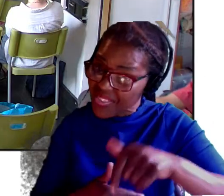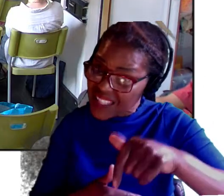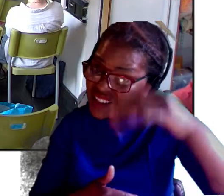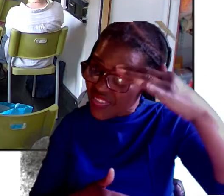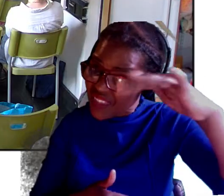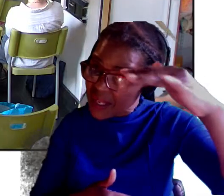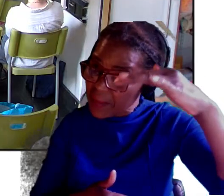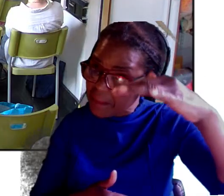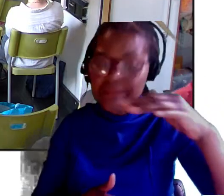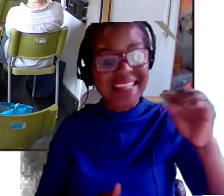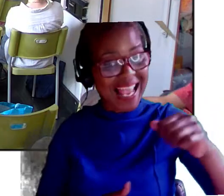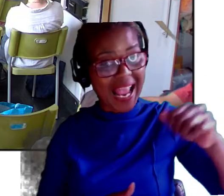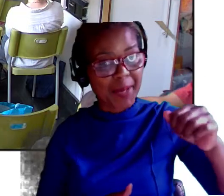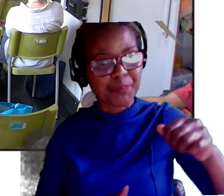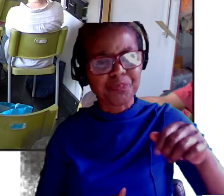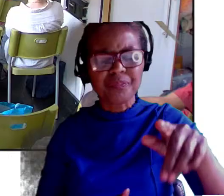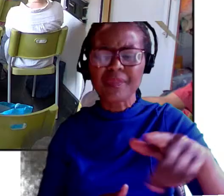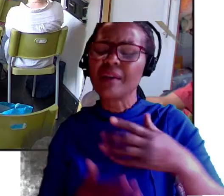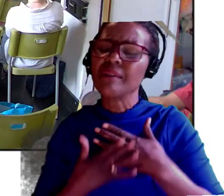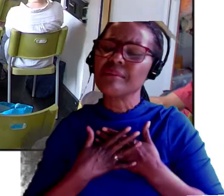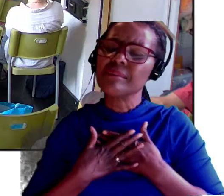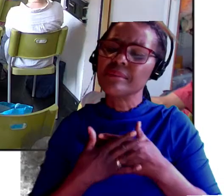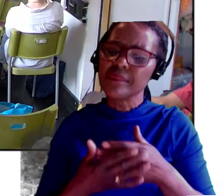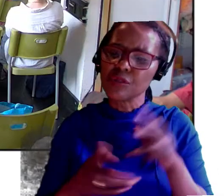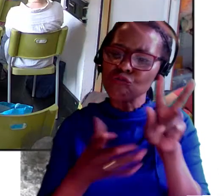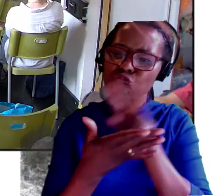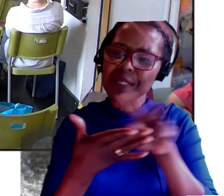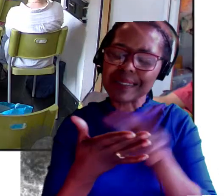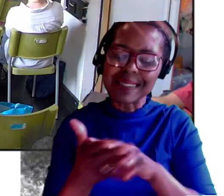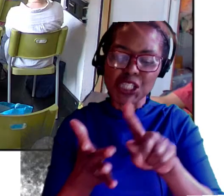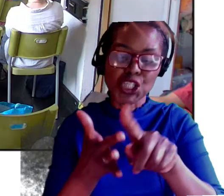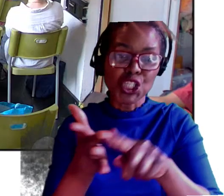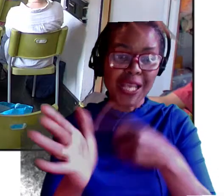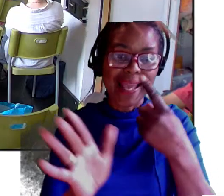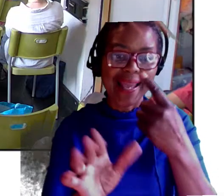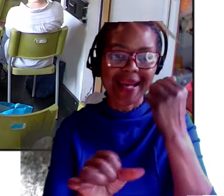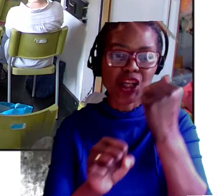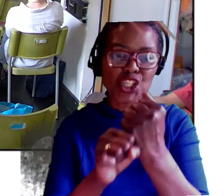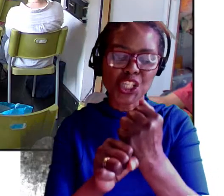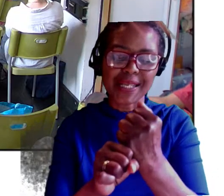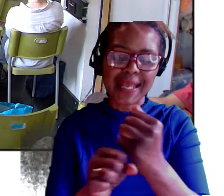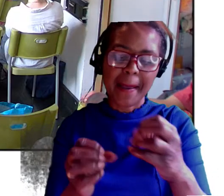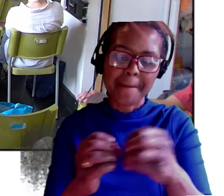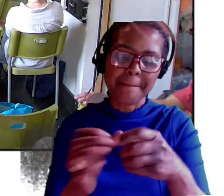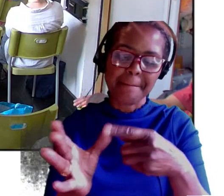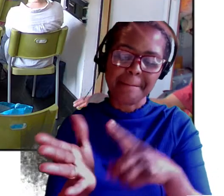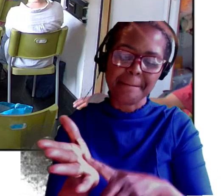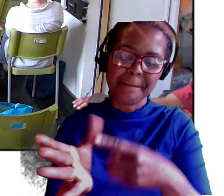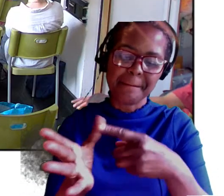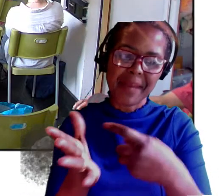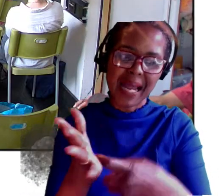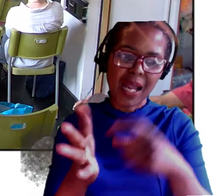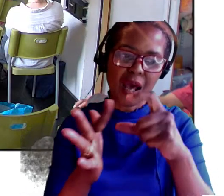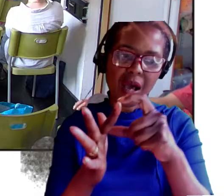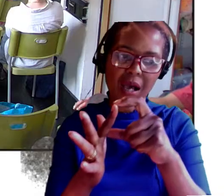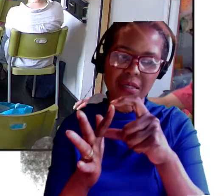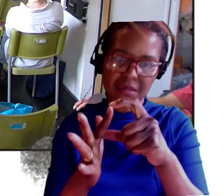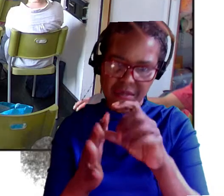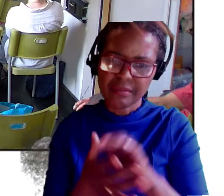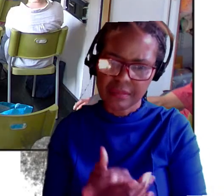reading a lot of J.G. Ballard, and Ballard was always great with the